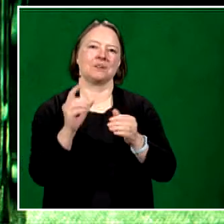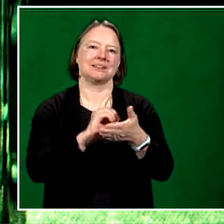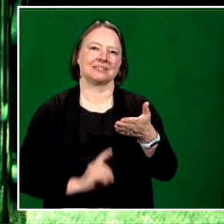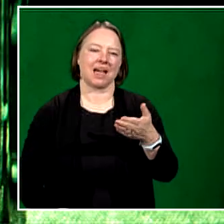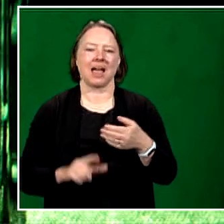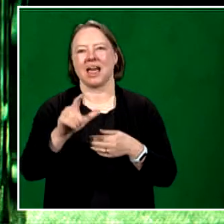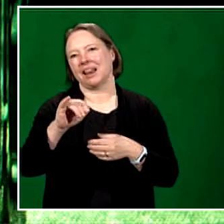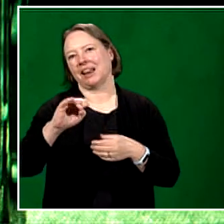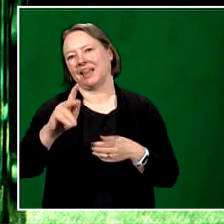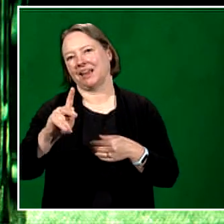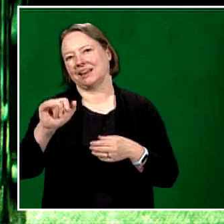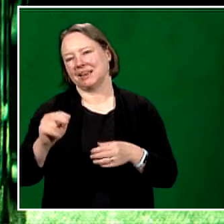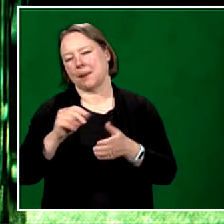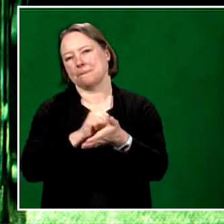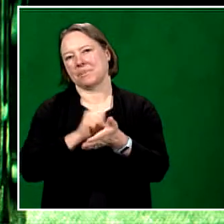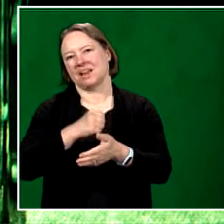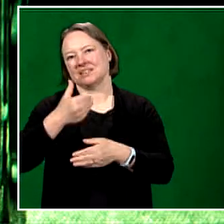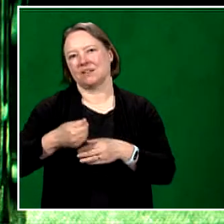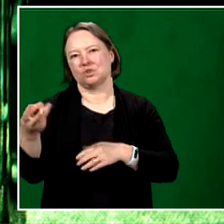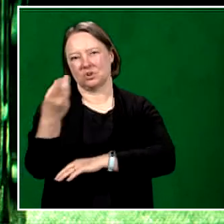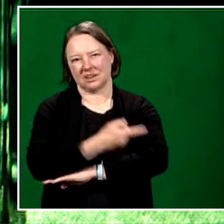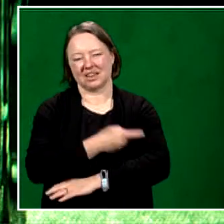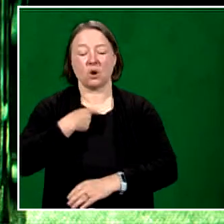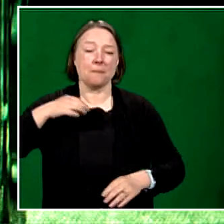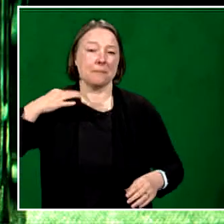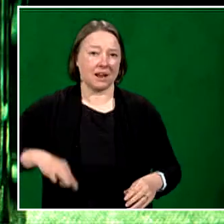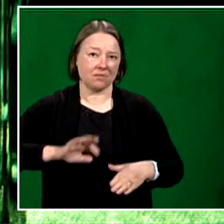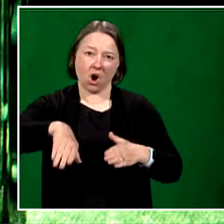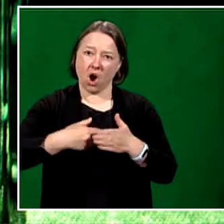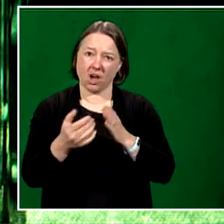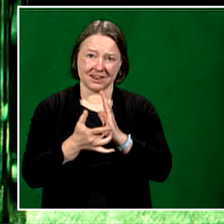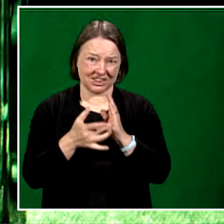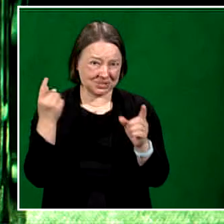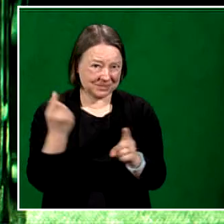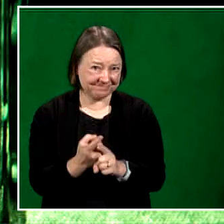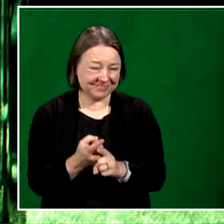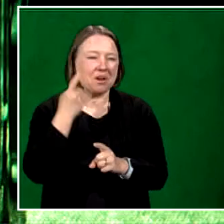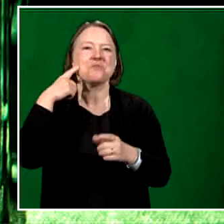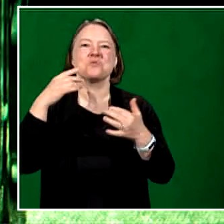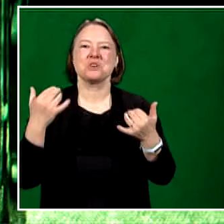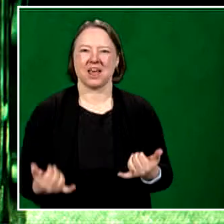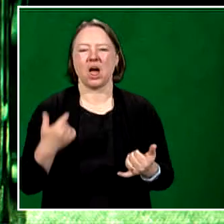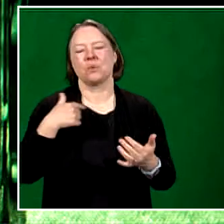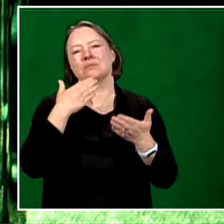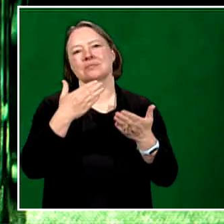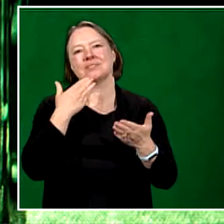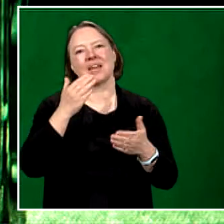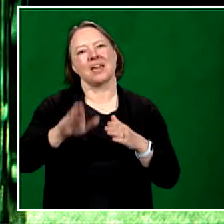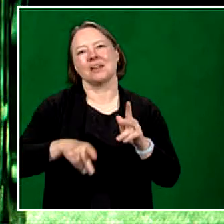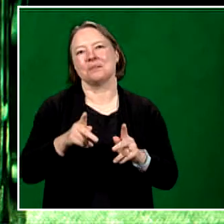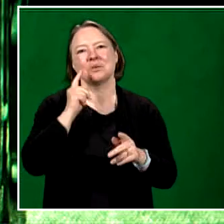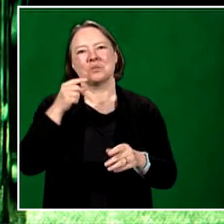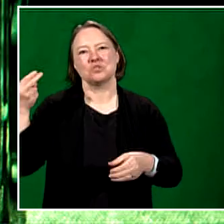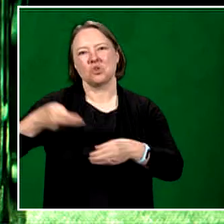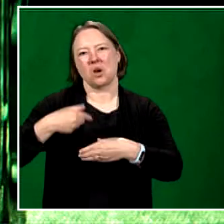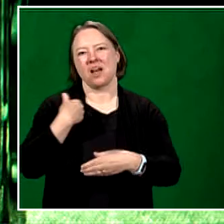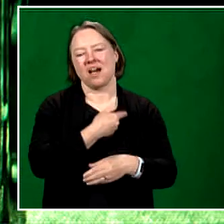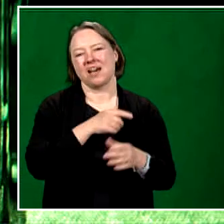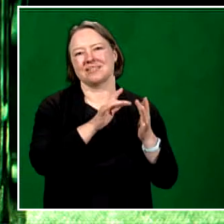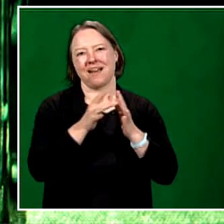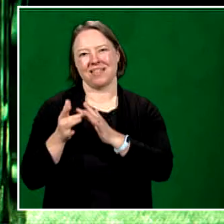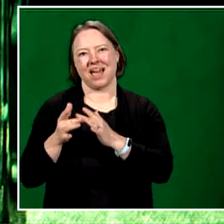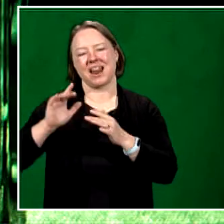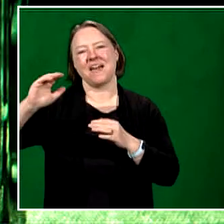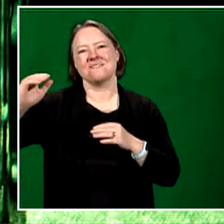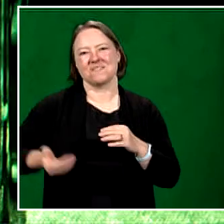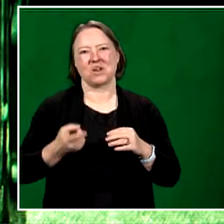page in the coming days. See, there's benefits to all this technology, yeah? But for now, we thank those of you who joined us online and invite